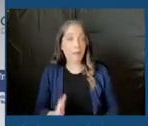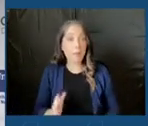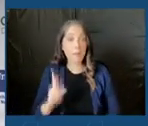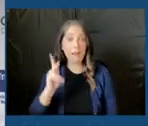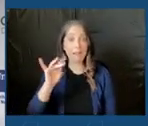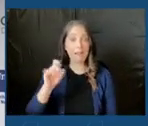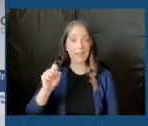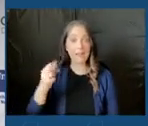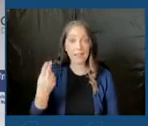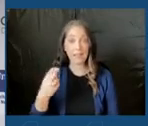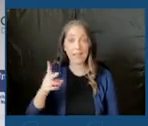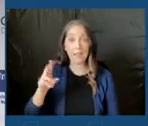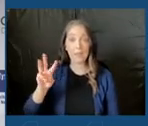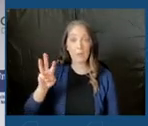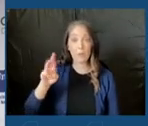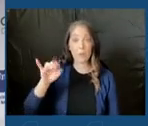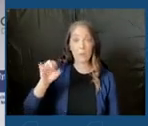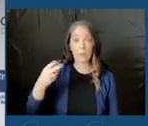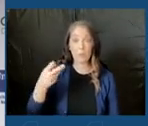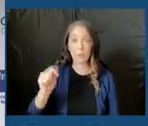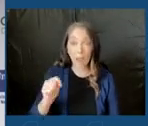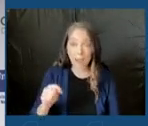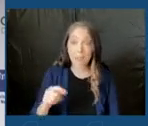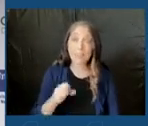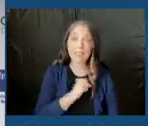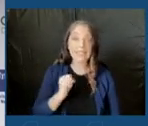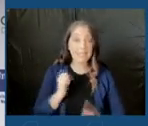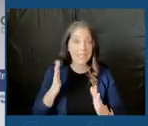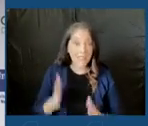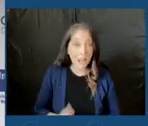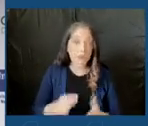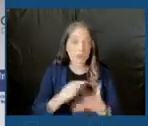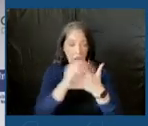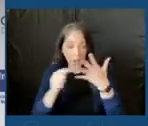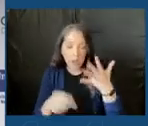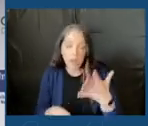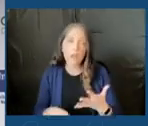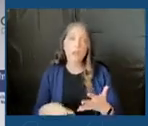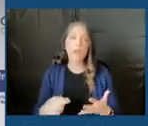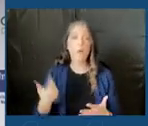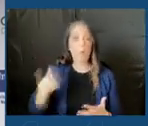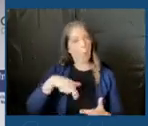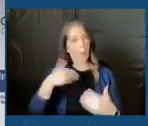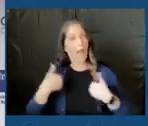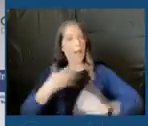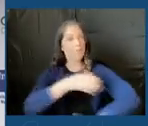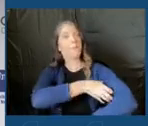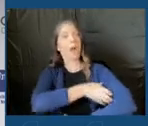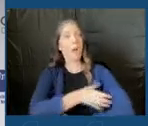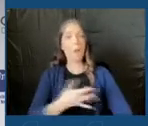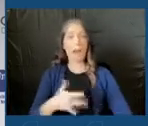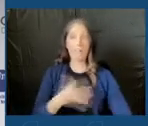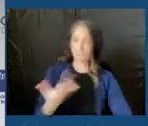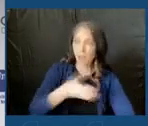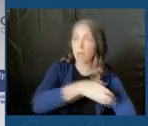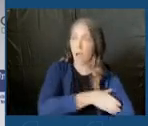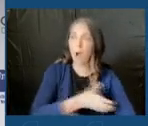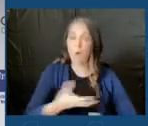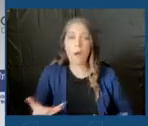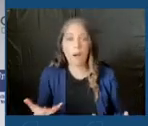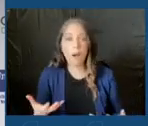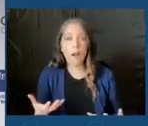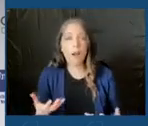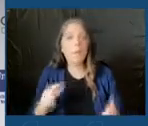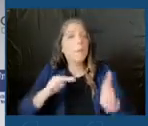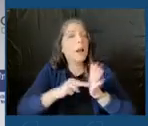Senator Cordell Clear. I mean, this is the intersection, but what are we going to do? We have the power, okay, I feel the power here, but what does it really mean